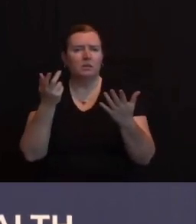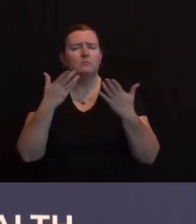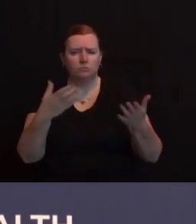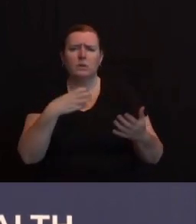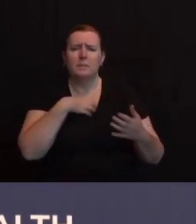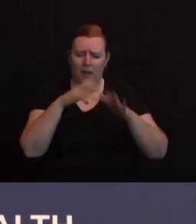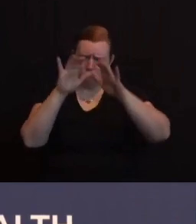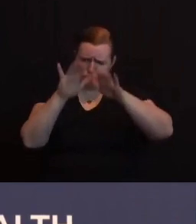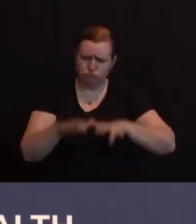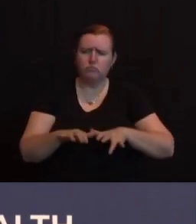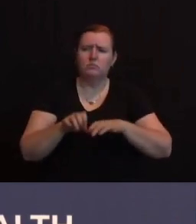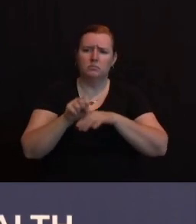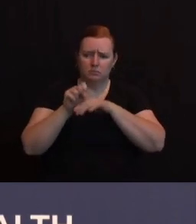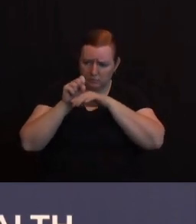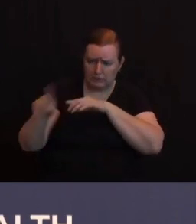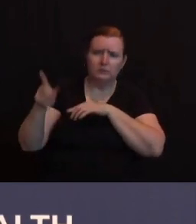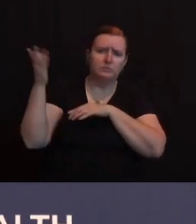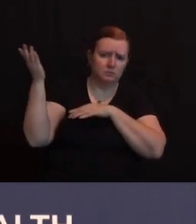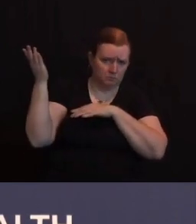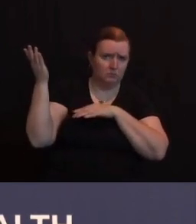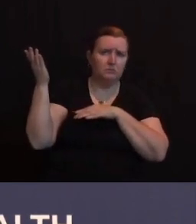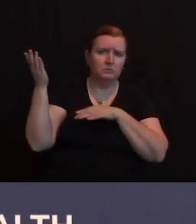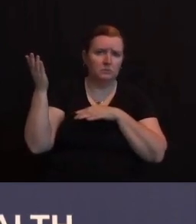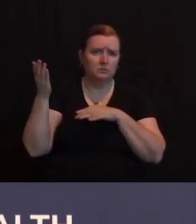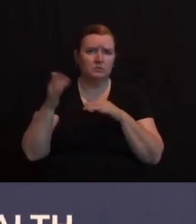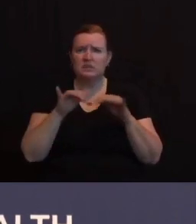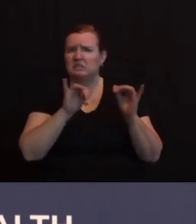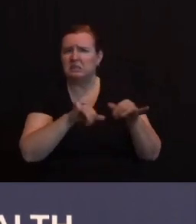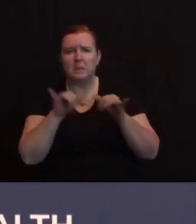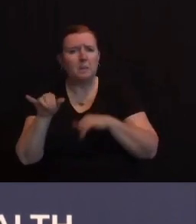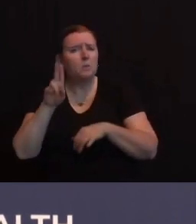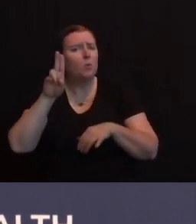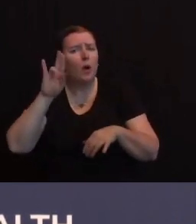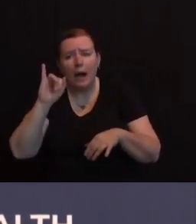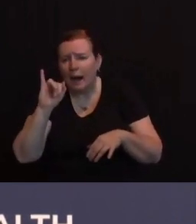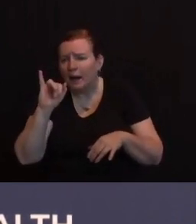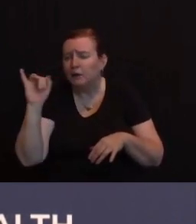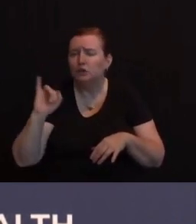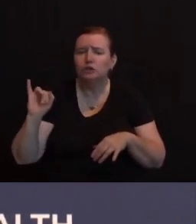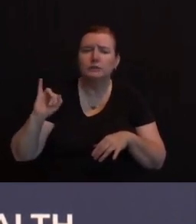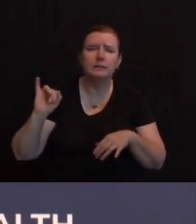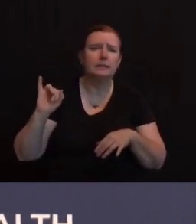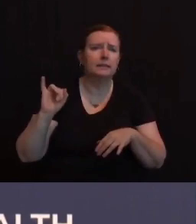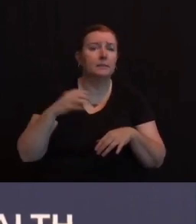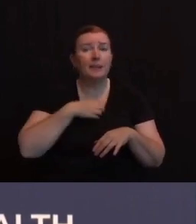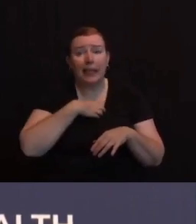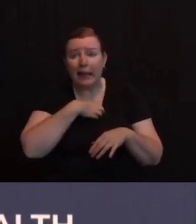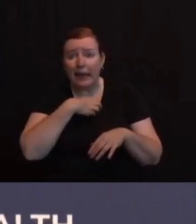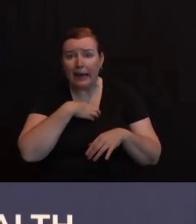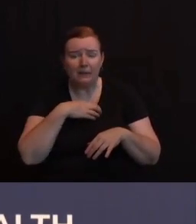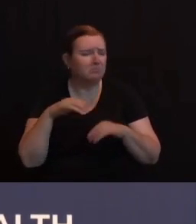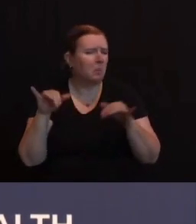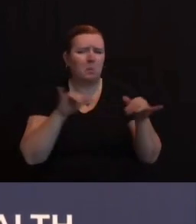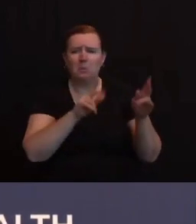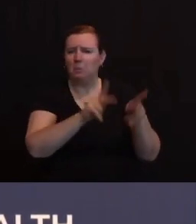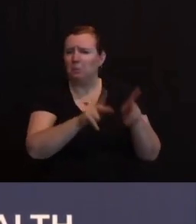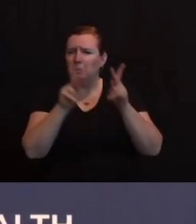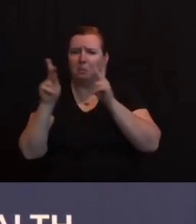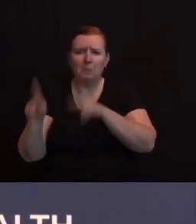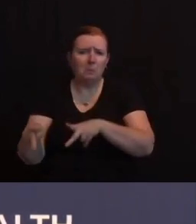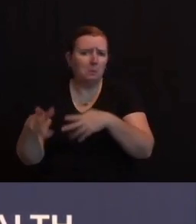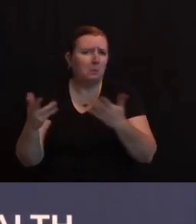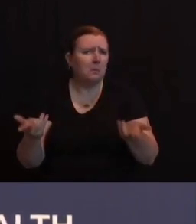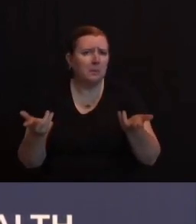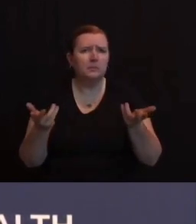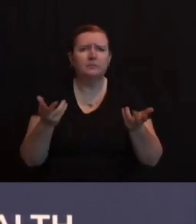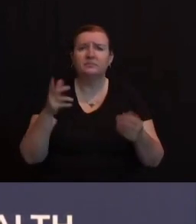situations, we've said this about unemployment insurance, I'd certainly extend it to this in terms of people who are being tossed out